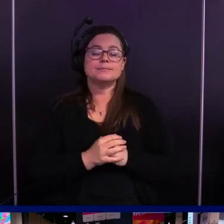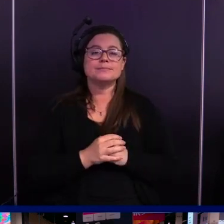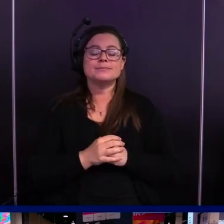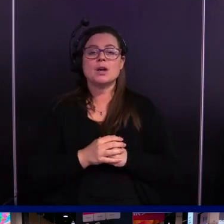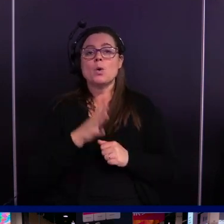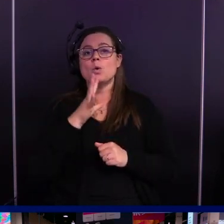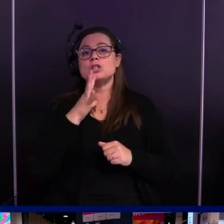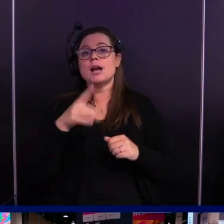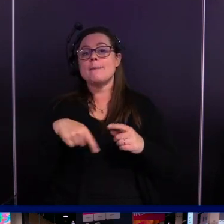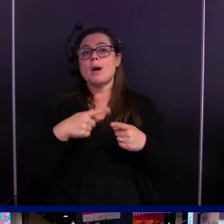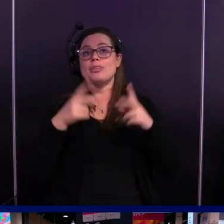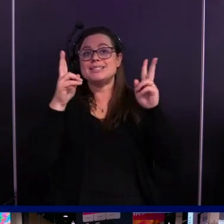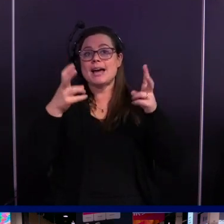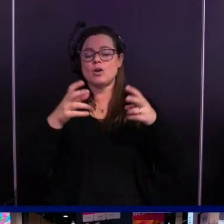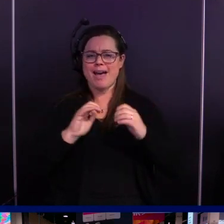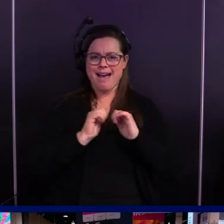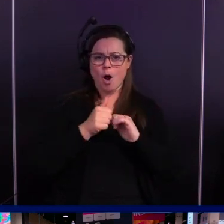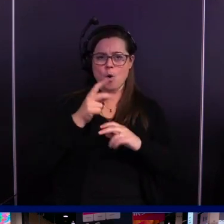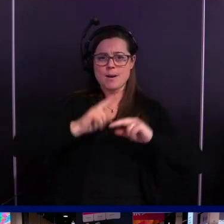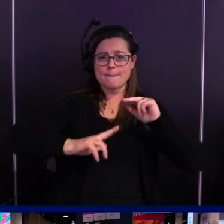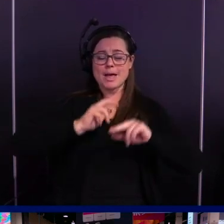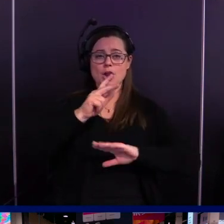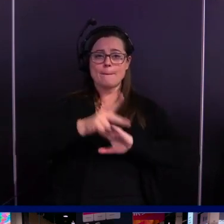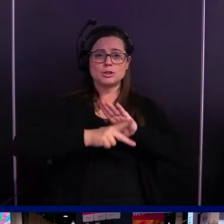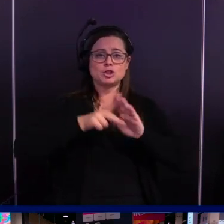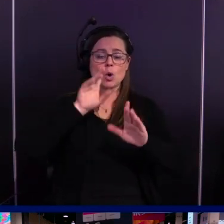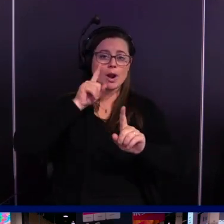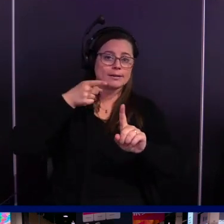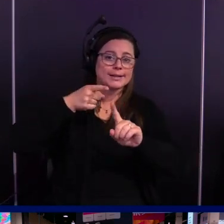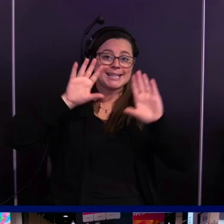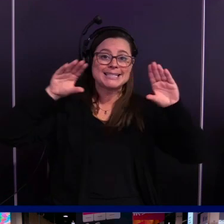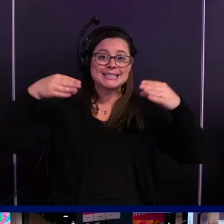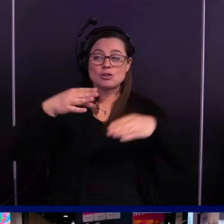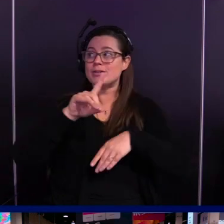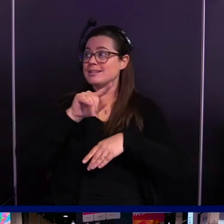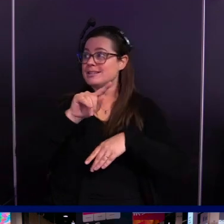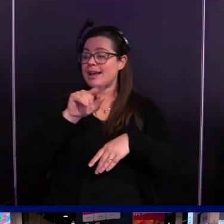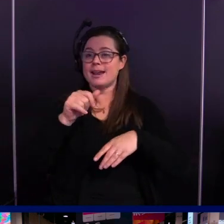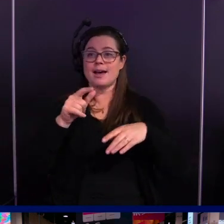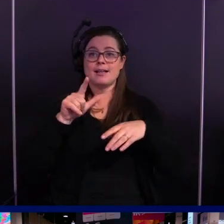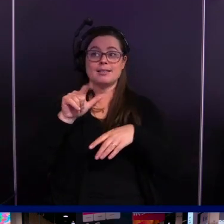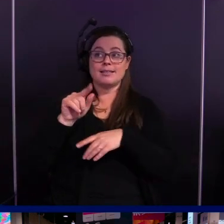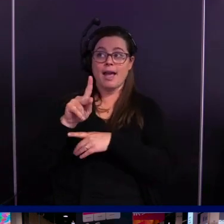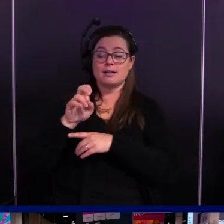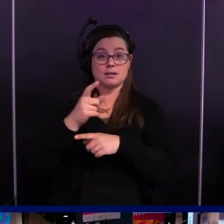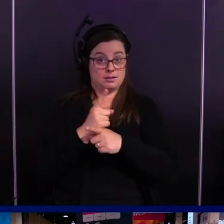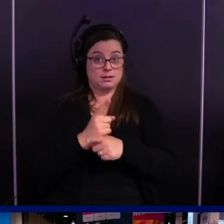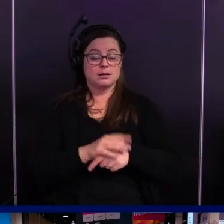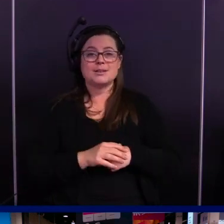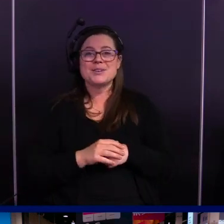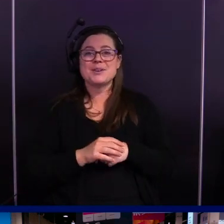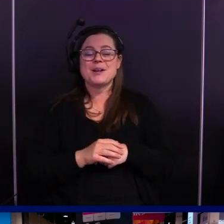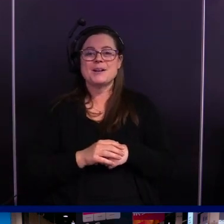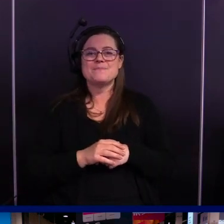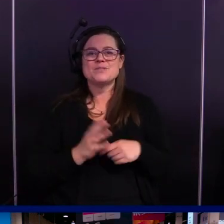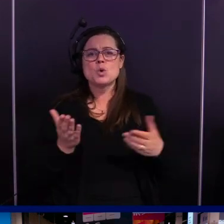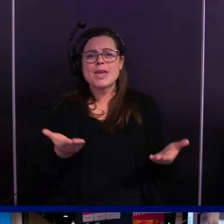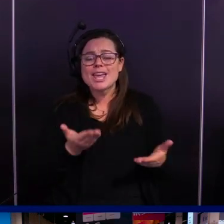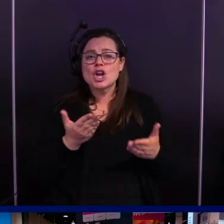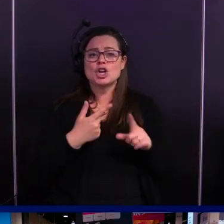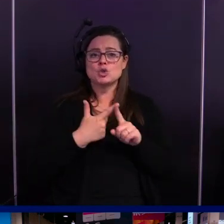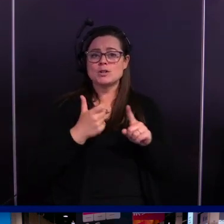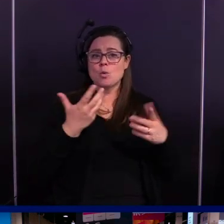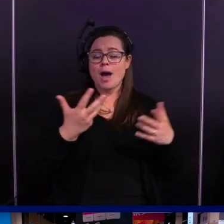title of this is how to build a persona-centric data lake, right? So this is where the sources could be